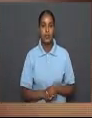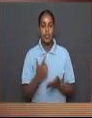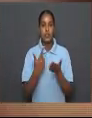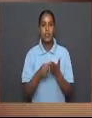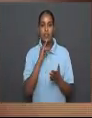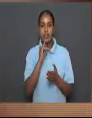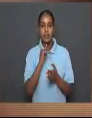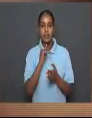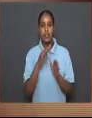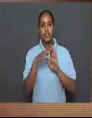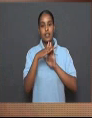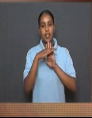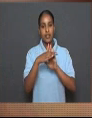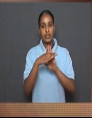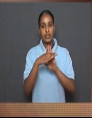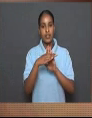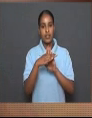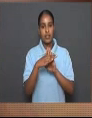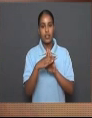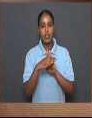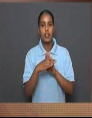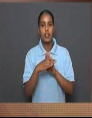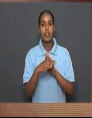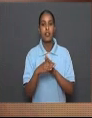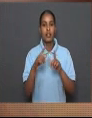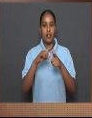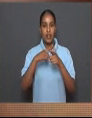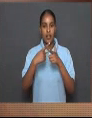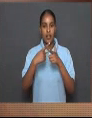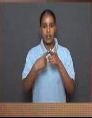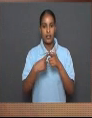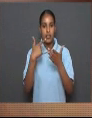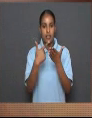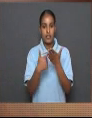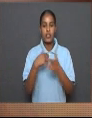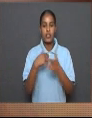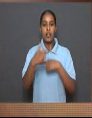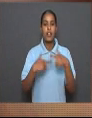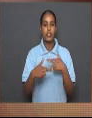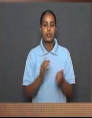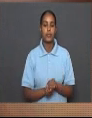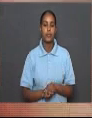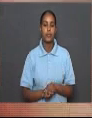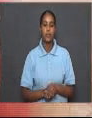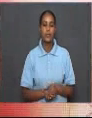This is indicated by the rectangle in this reaction.